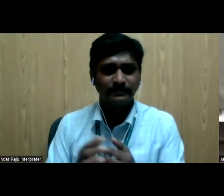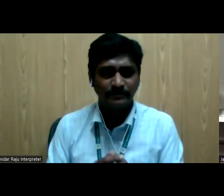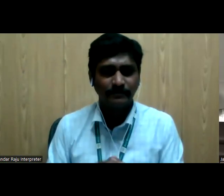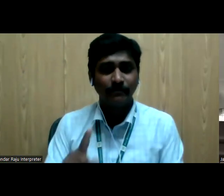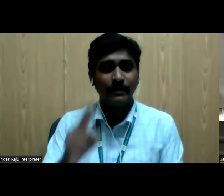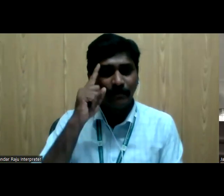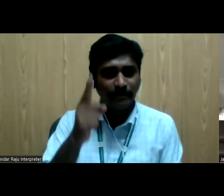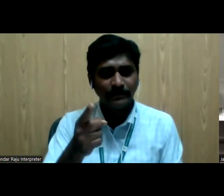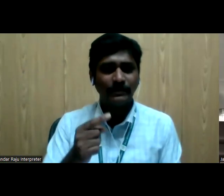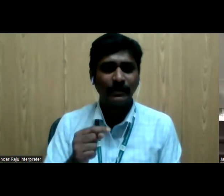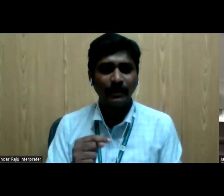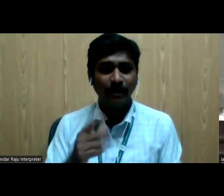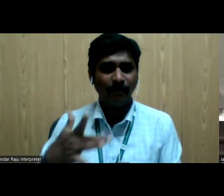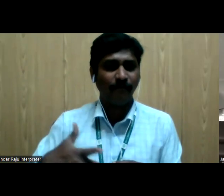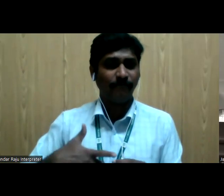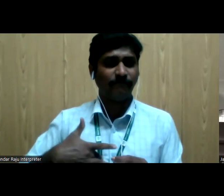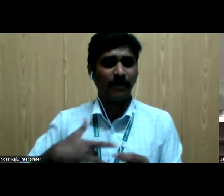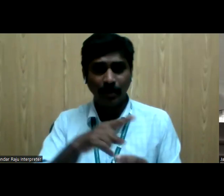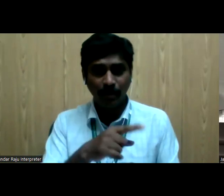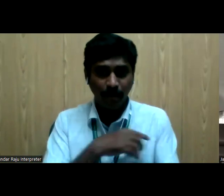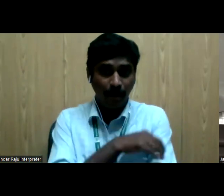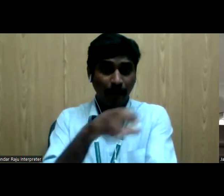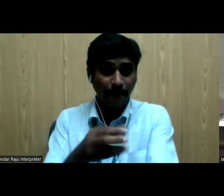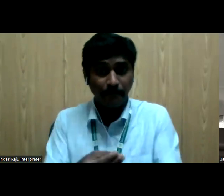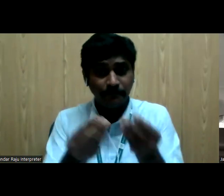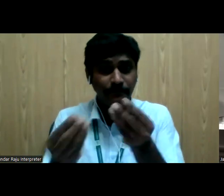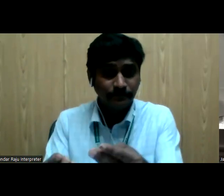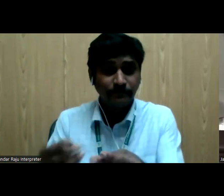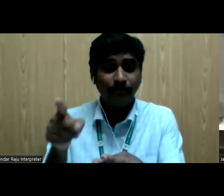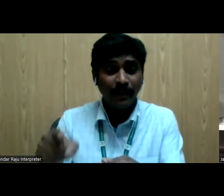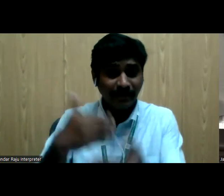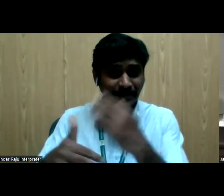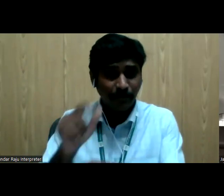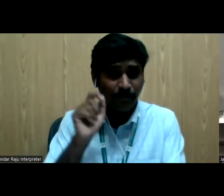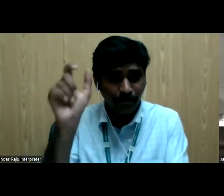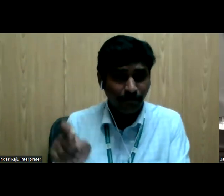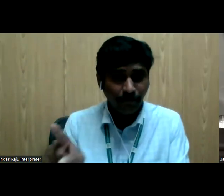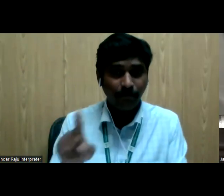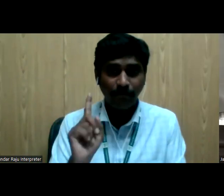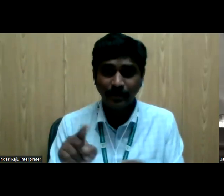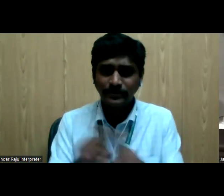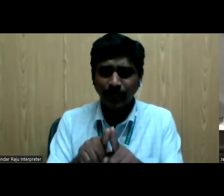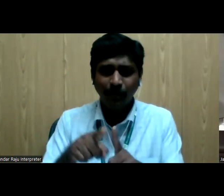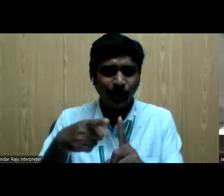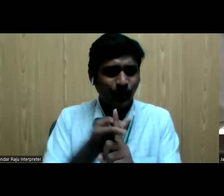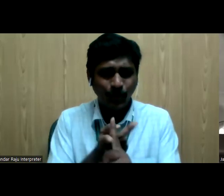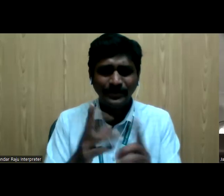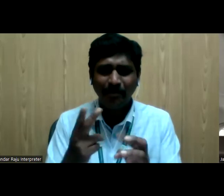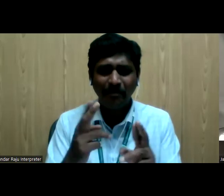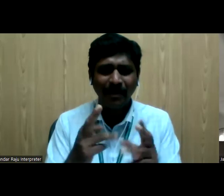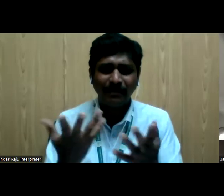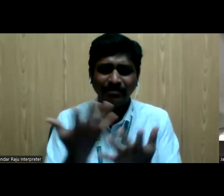feel empowered to do so, and they have the right kind of tools to do so, is again a kind of a challenge that I have